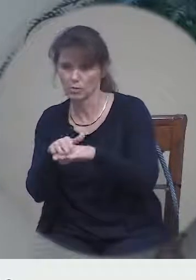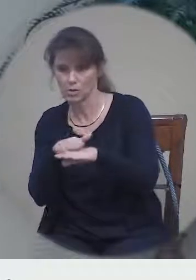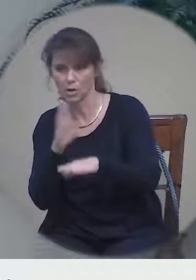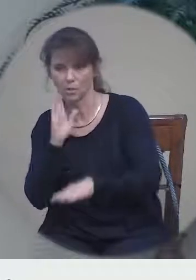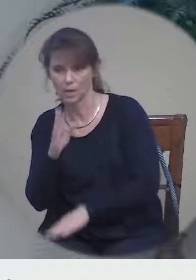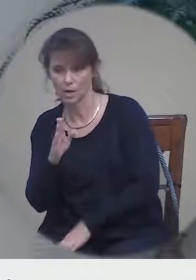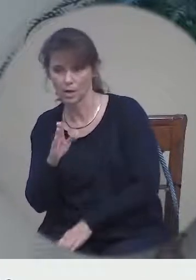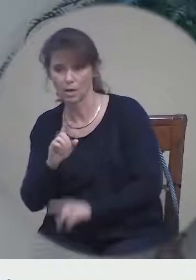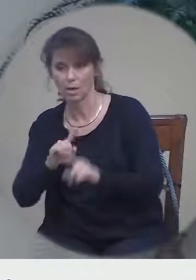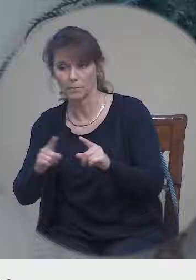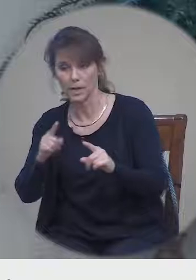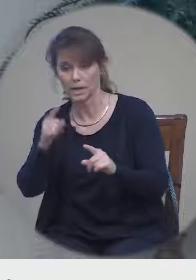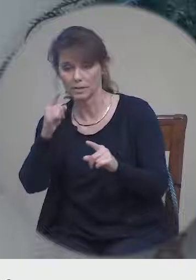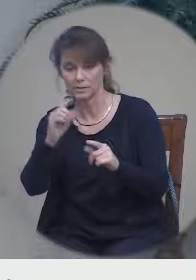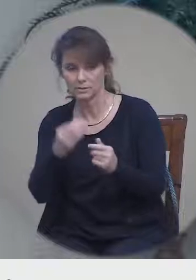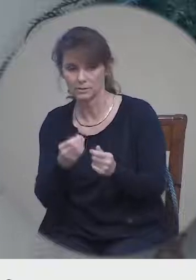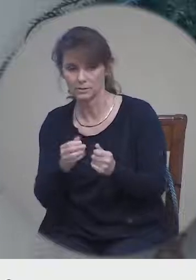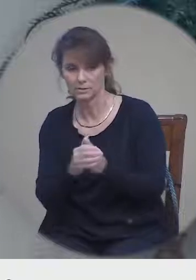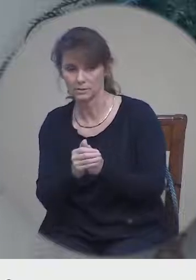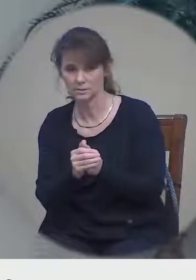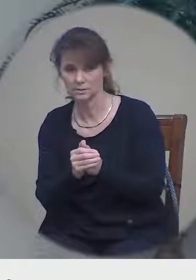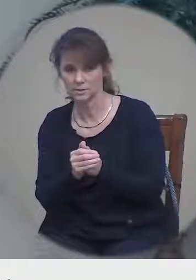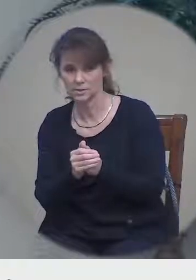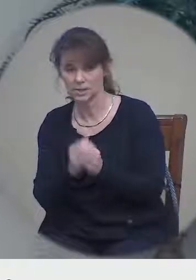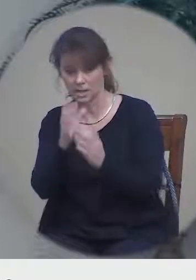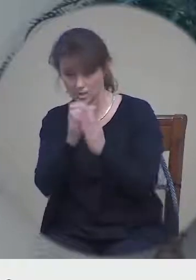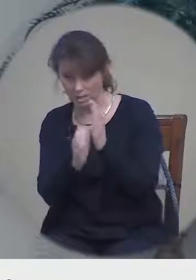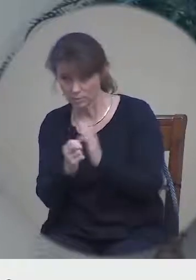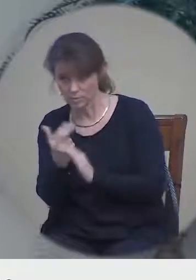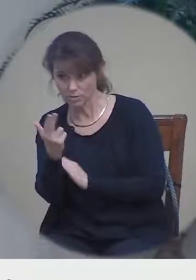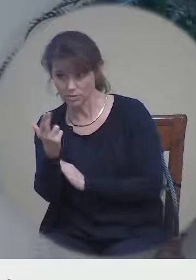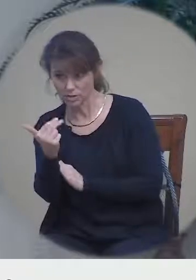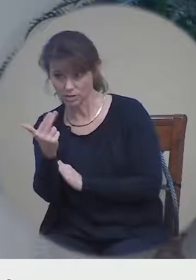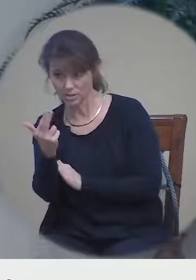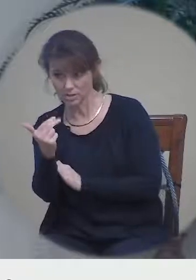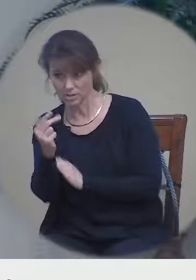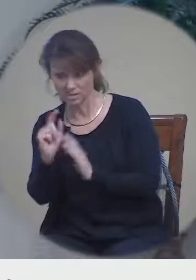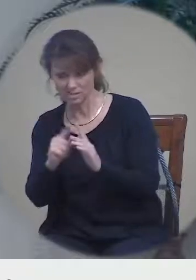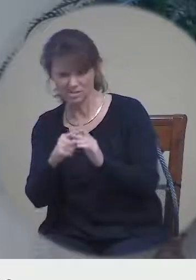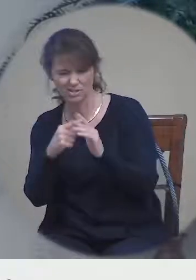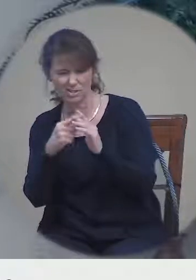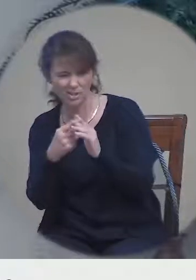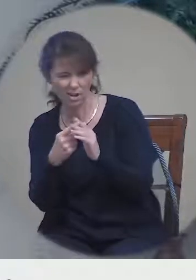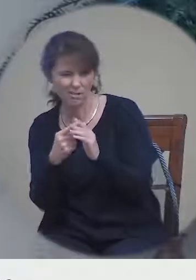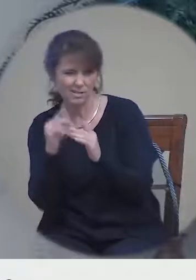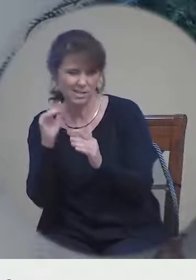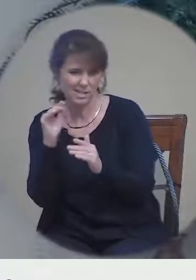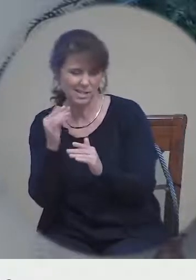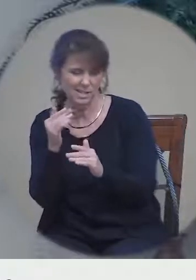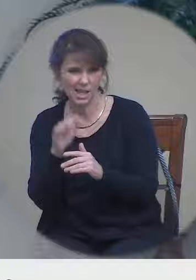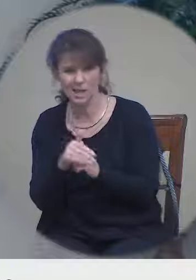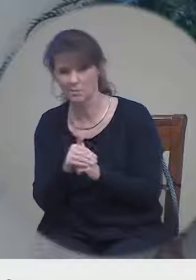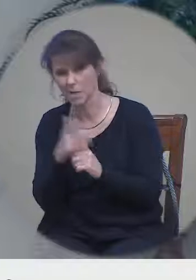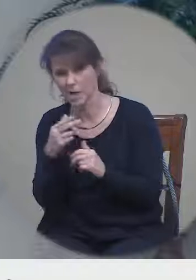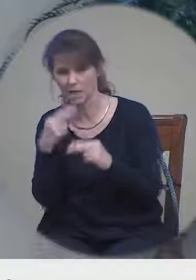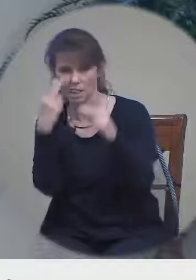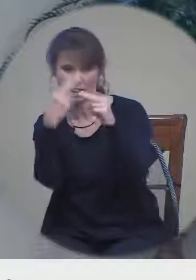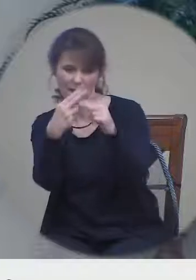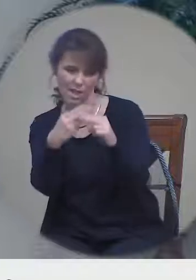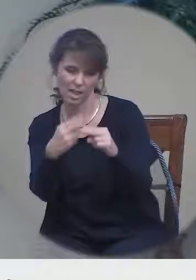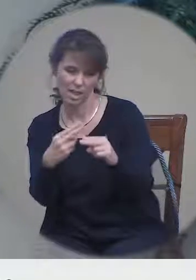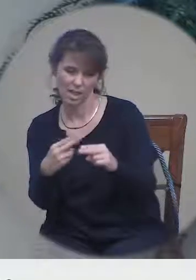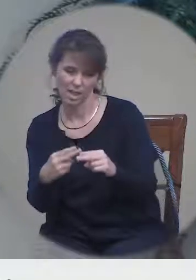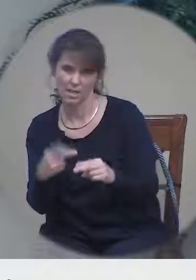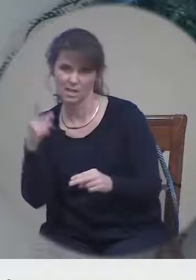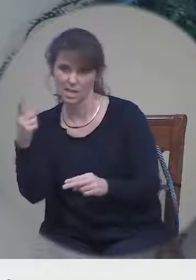something to you. The beginnings of chapter 13 seem to some people to look like a laundry list of things that